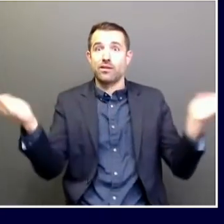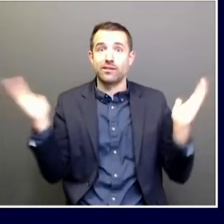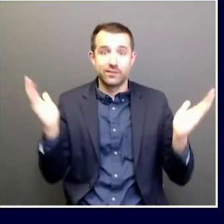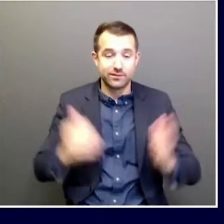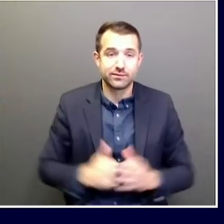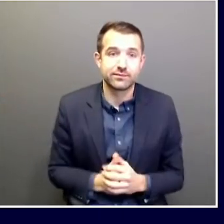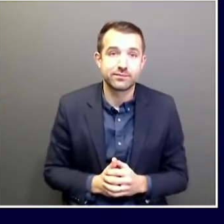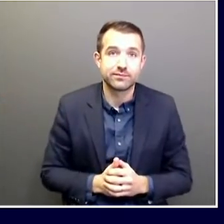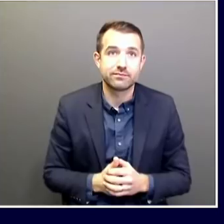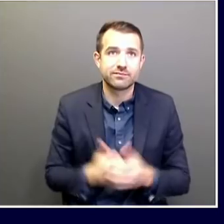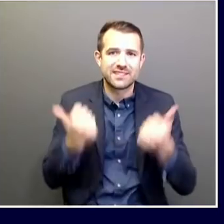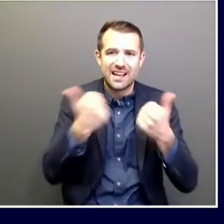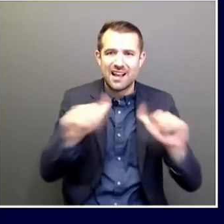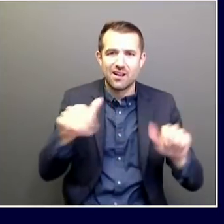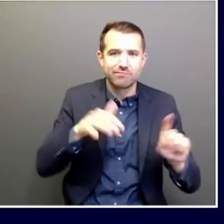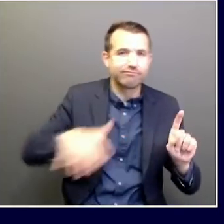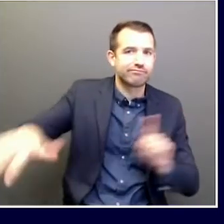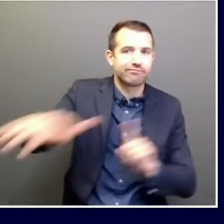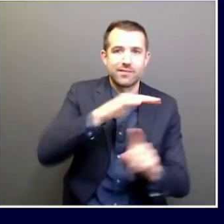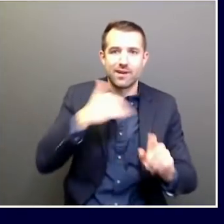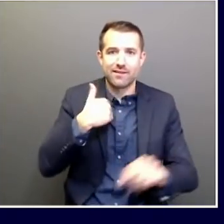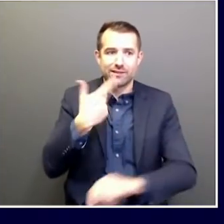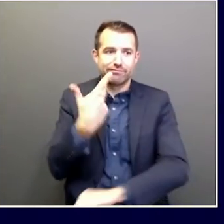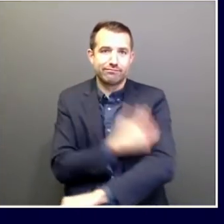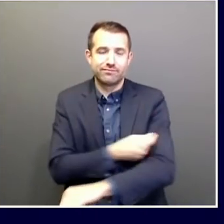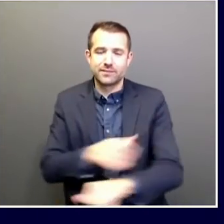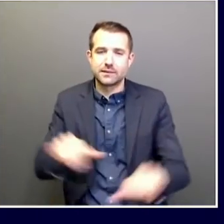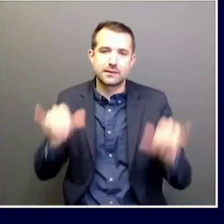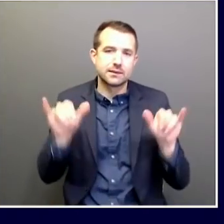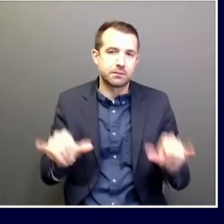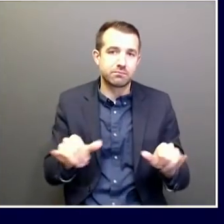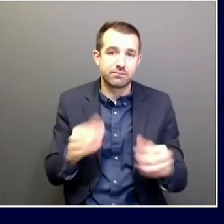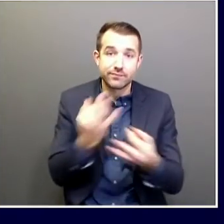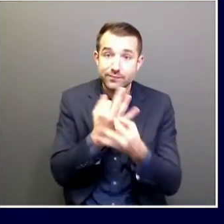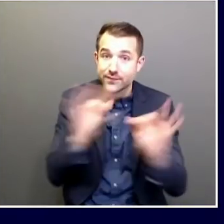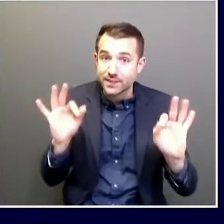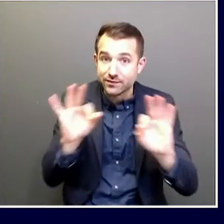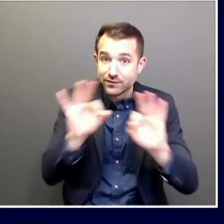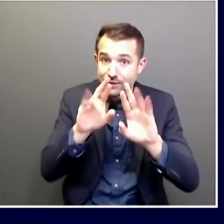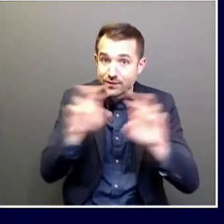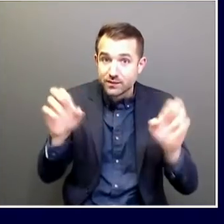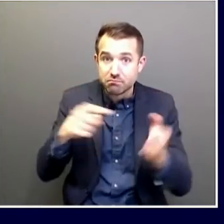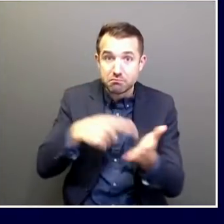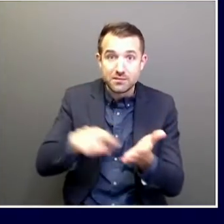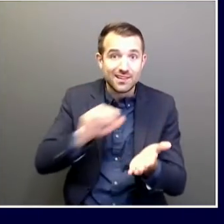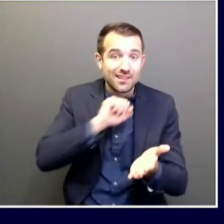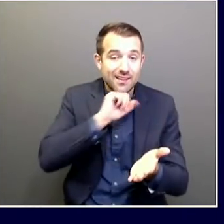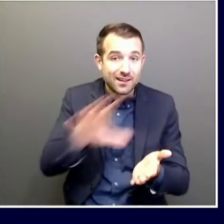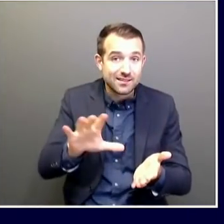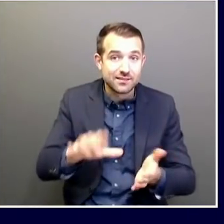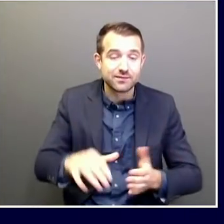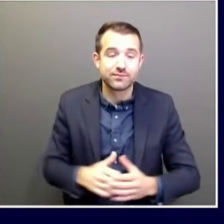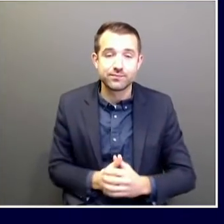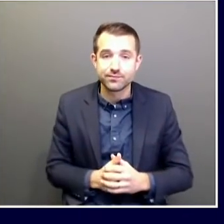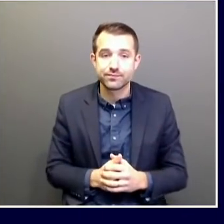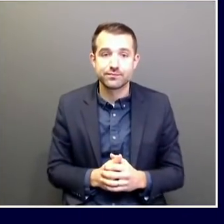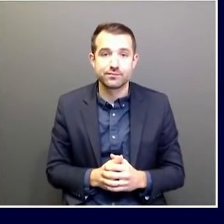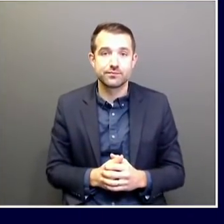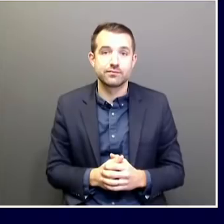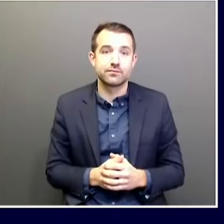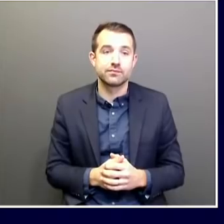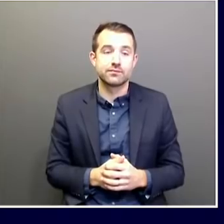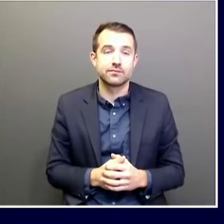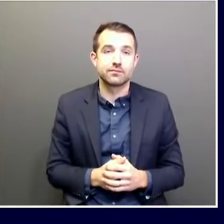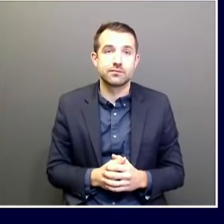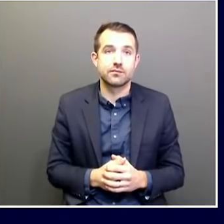vaccines available remain available at no cost to you. Now, the one thing I wanted to note for